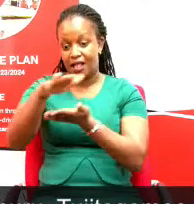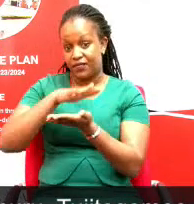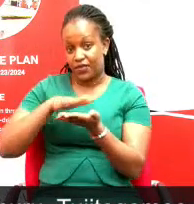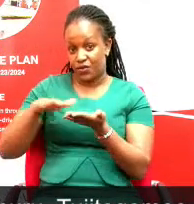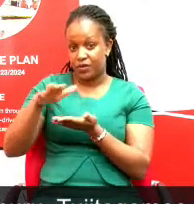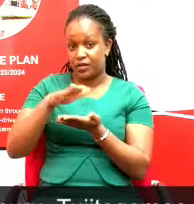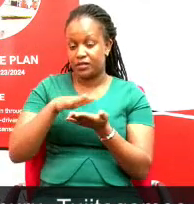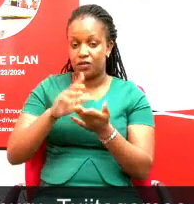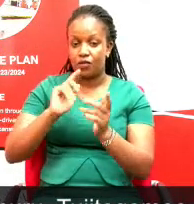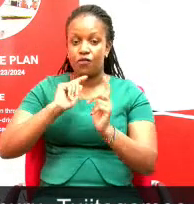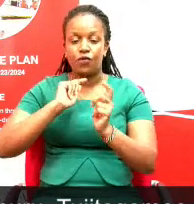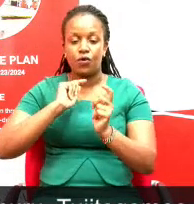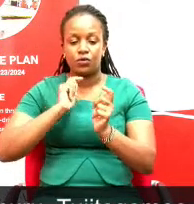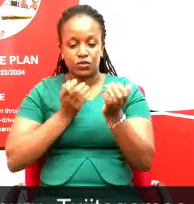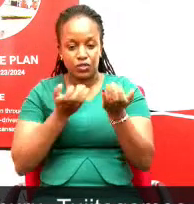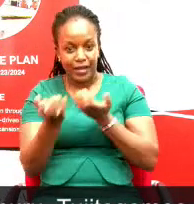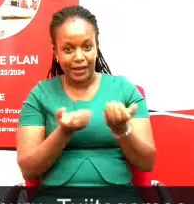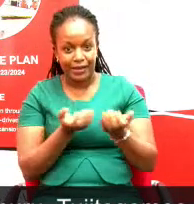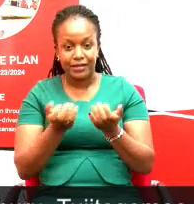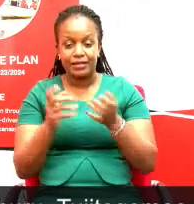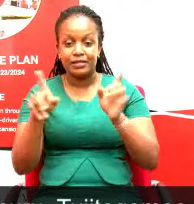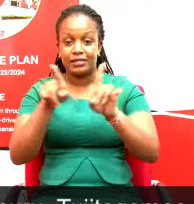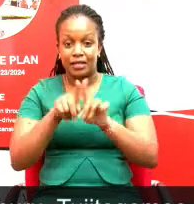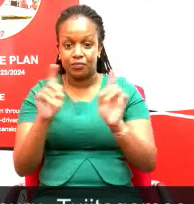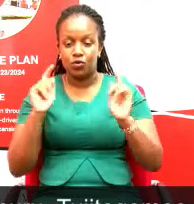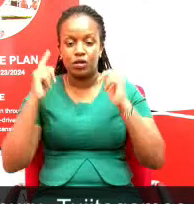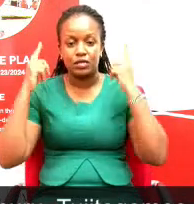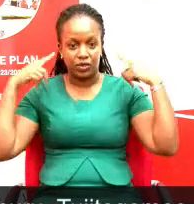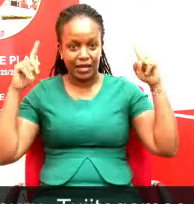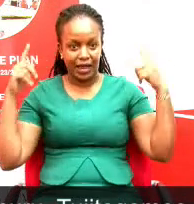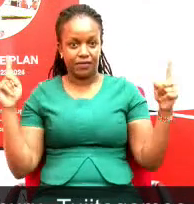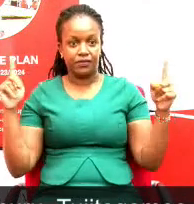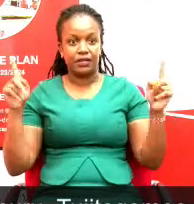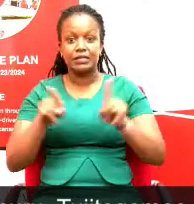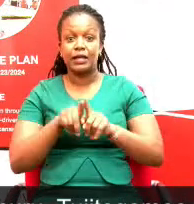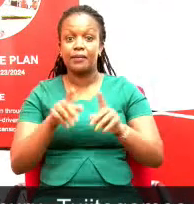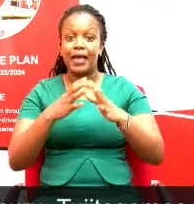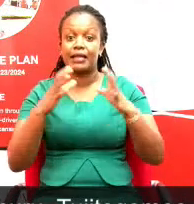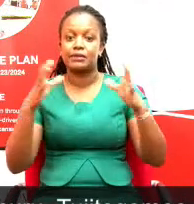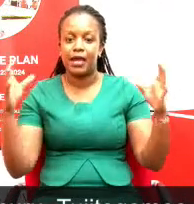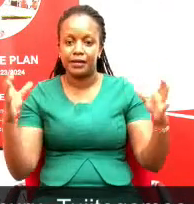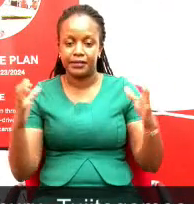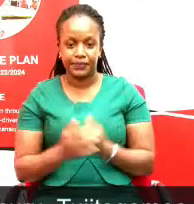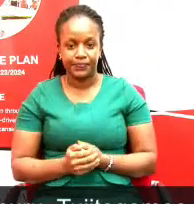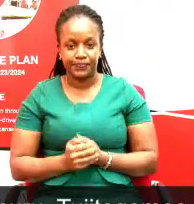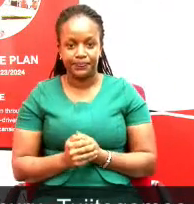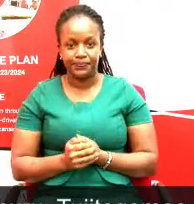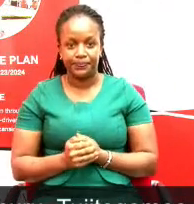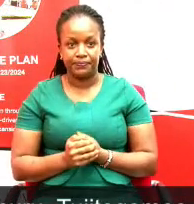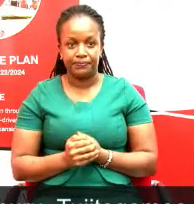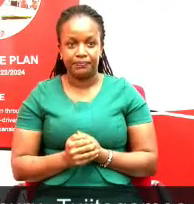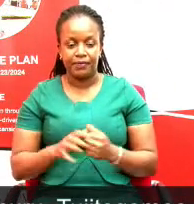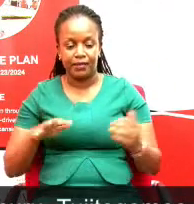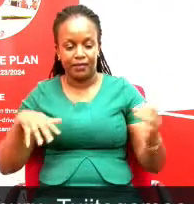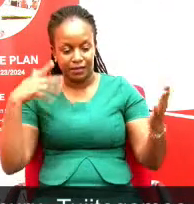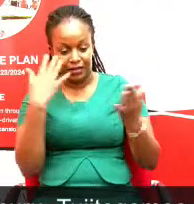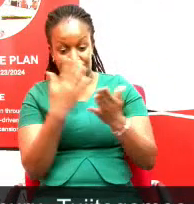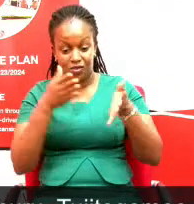environment for trade to thrive and expand. To this